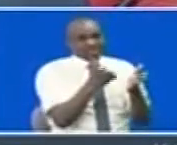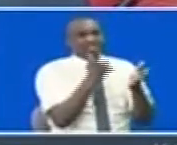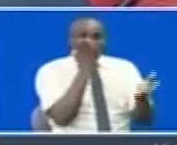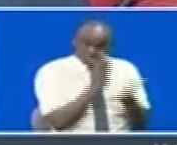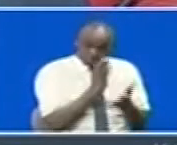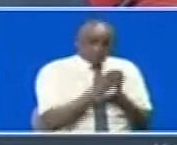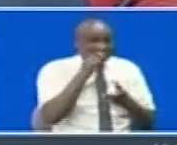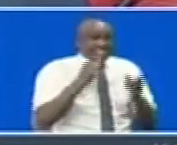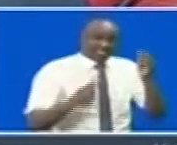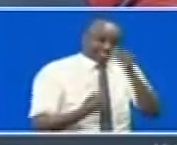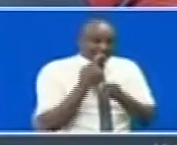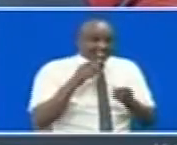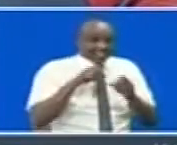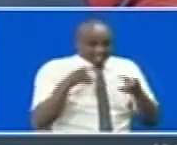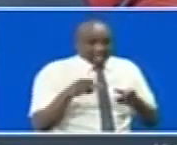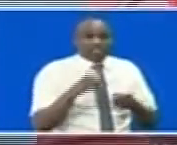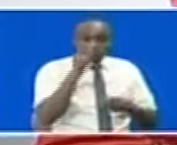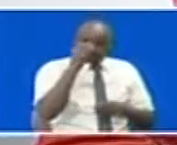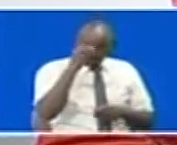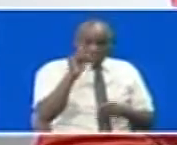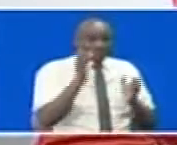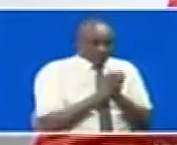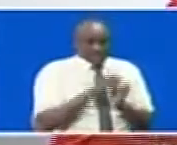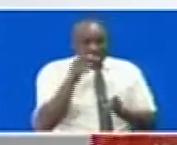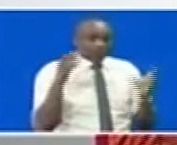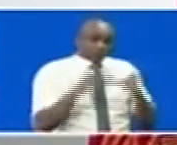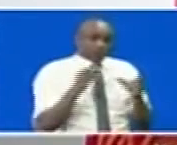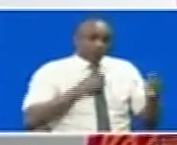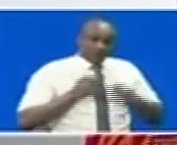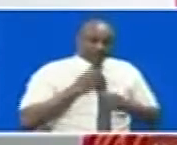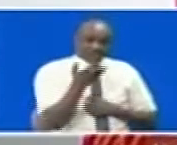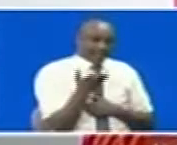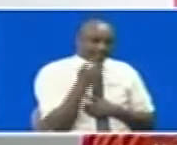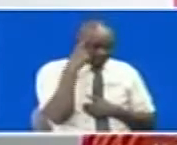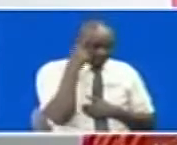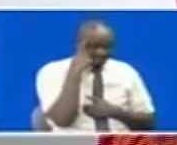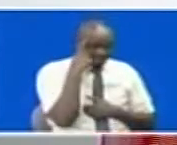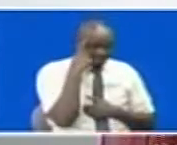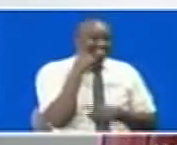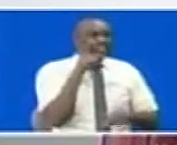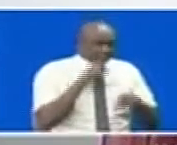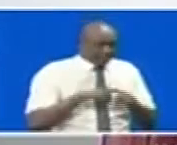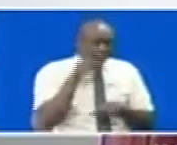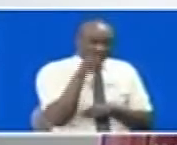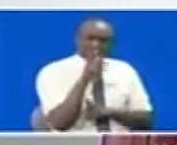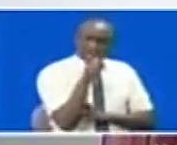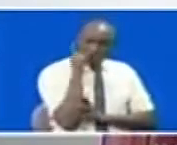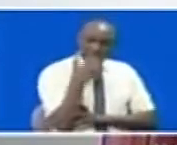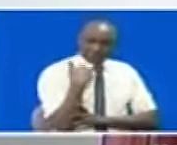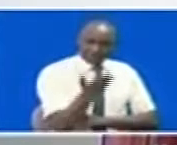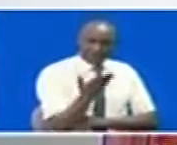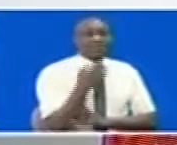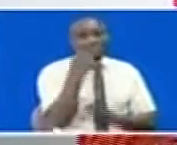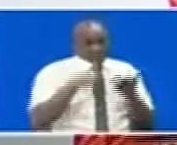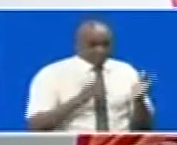not the ones in the kitchen. Mm. They were Tutsis and moderate Hutus. Mm. Looking at the law that we have, and this is why I